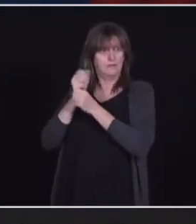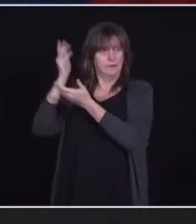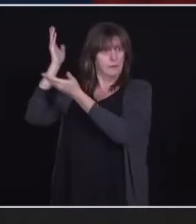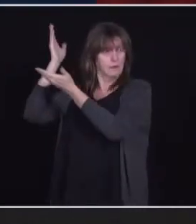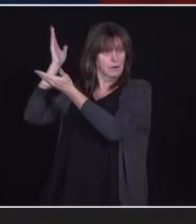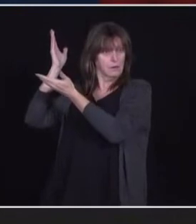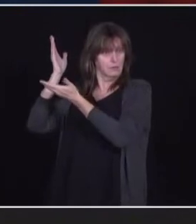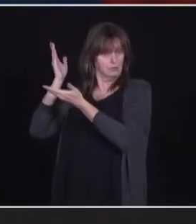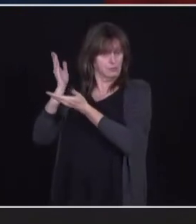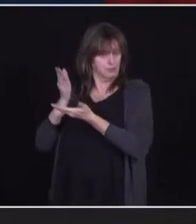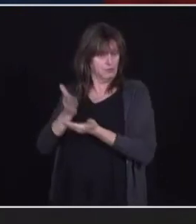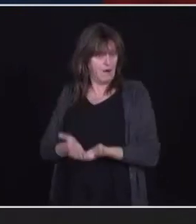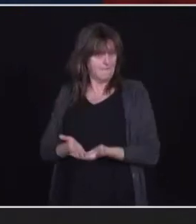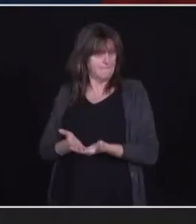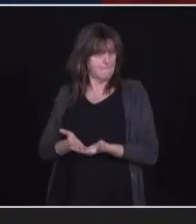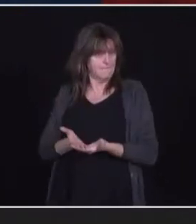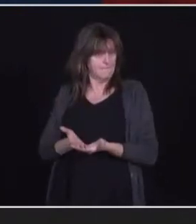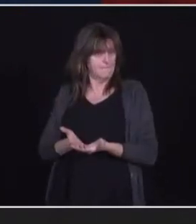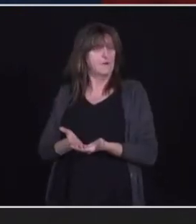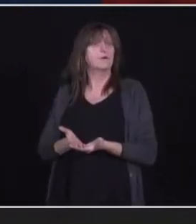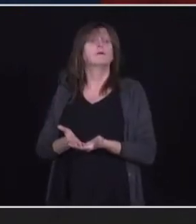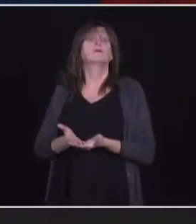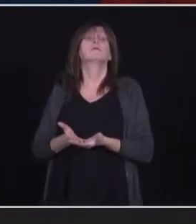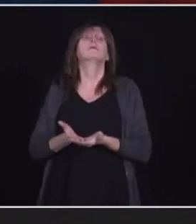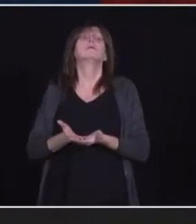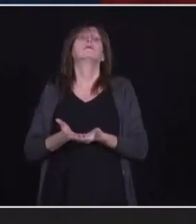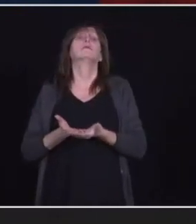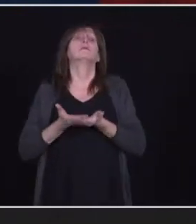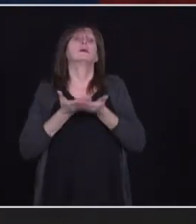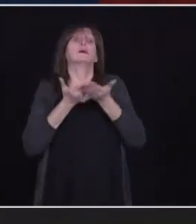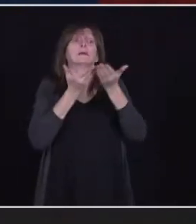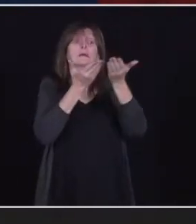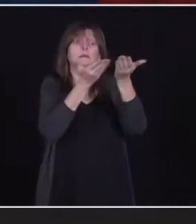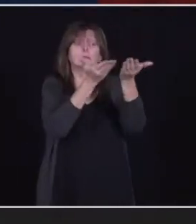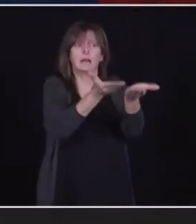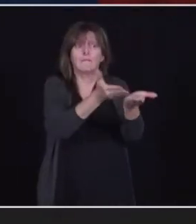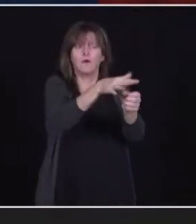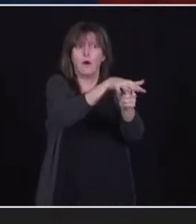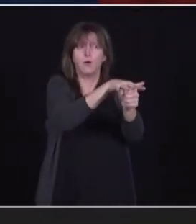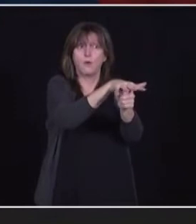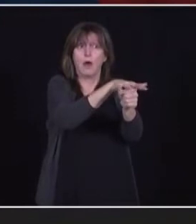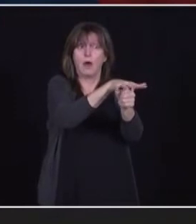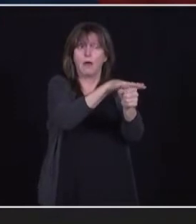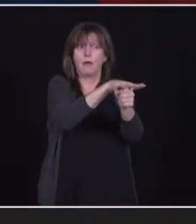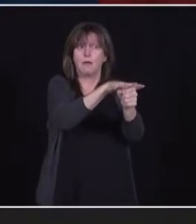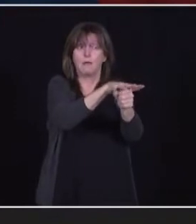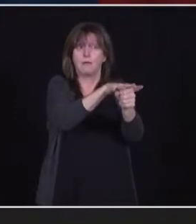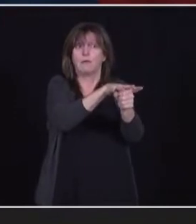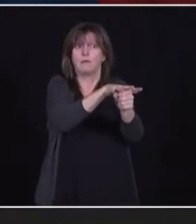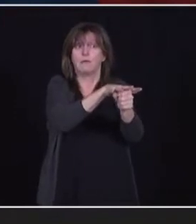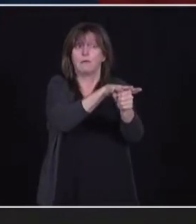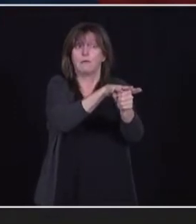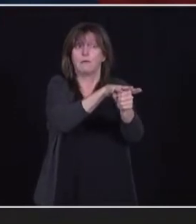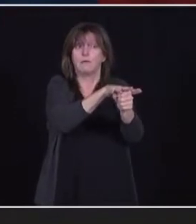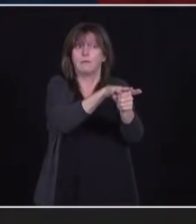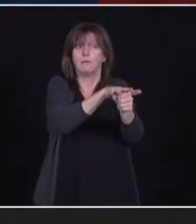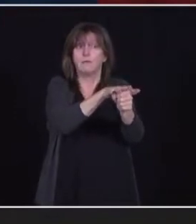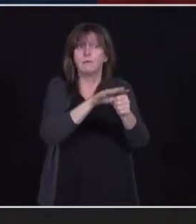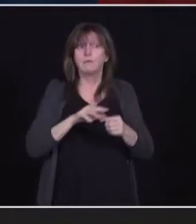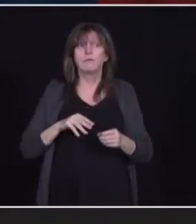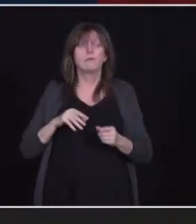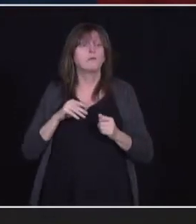where we want them to go, through to the vaccination site if that should happen to be different. We've looked at the cyber security of it to